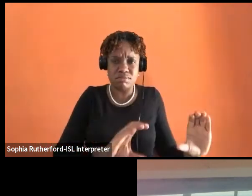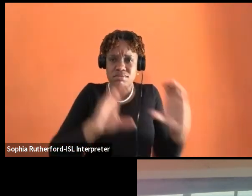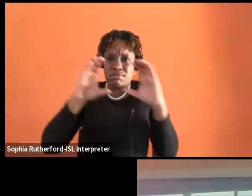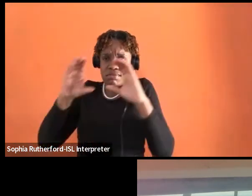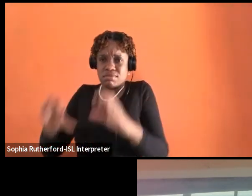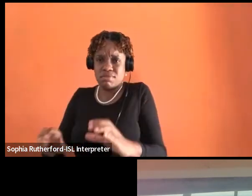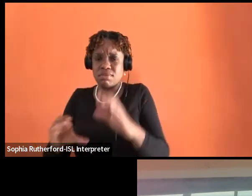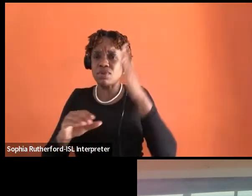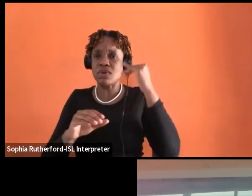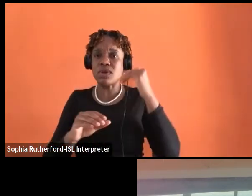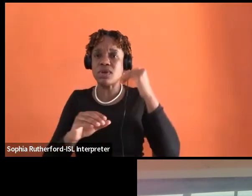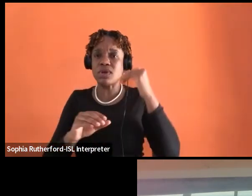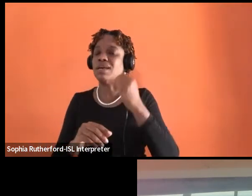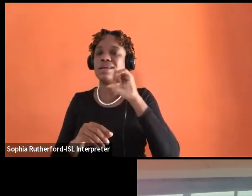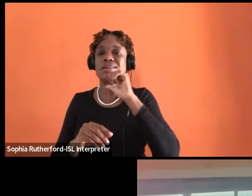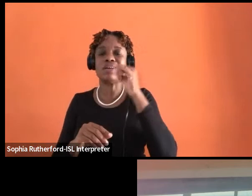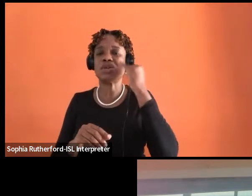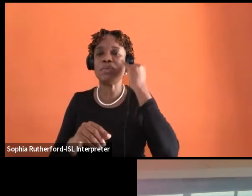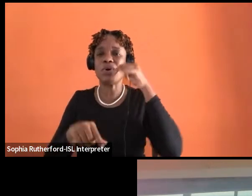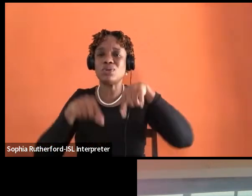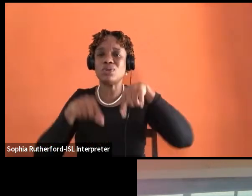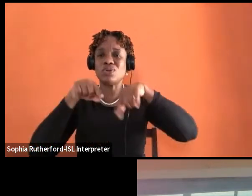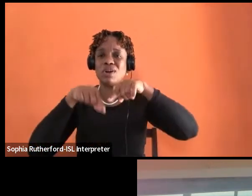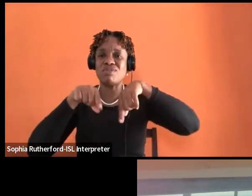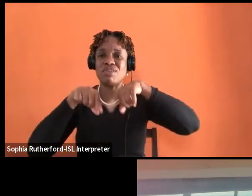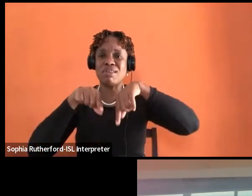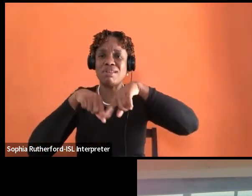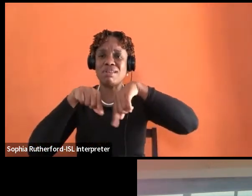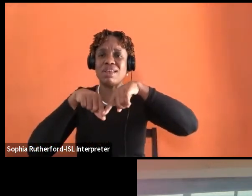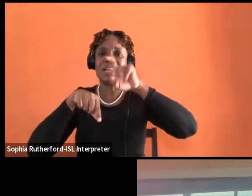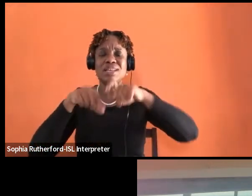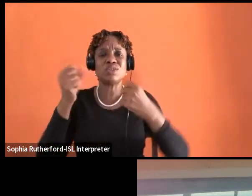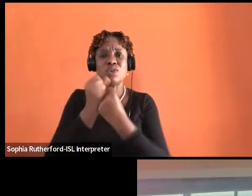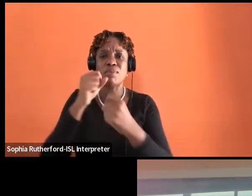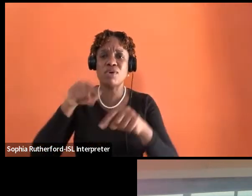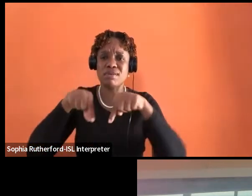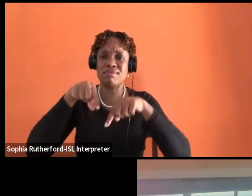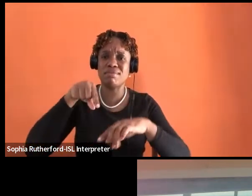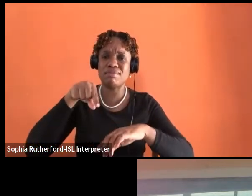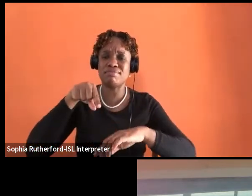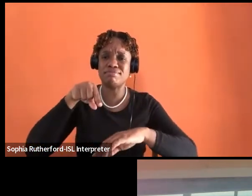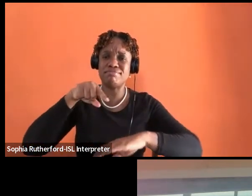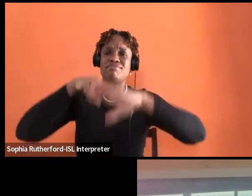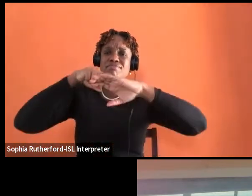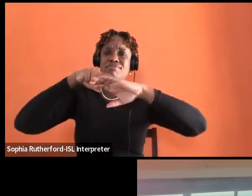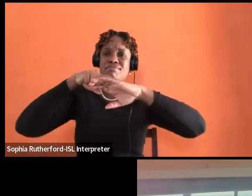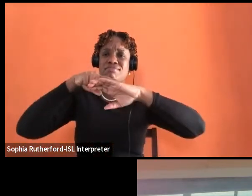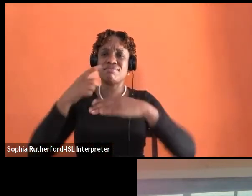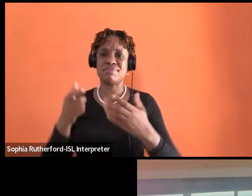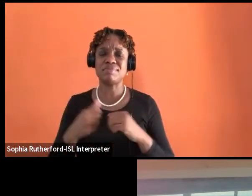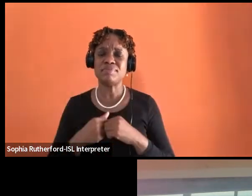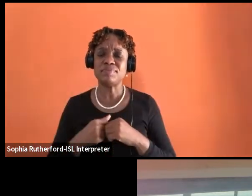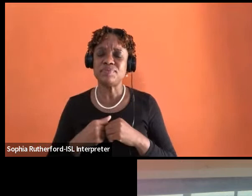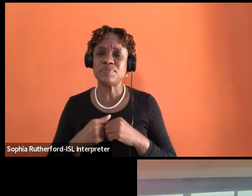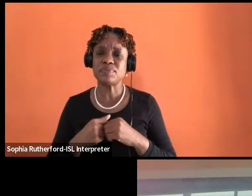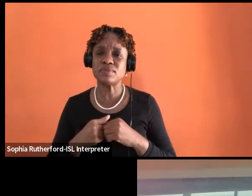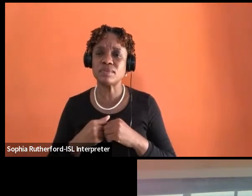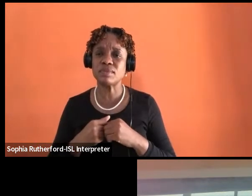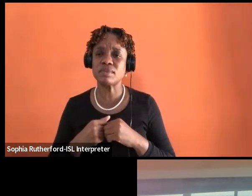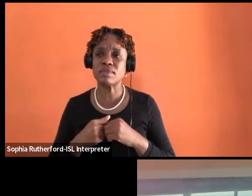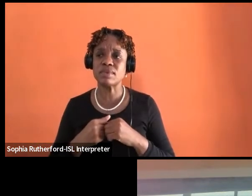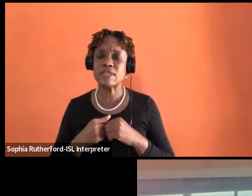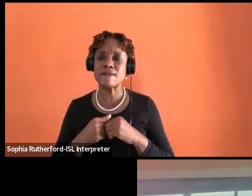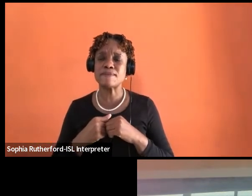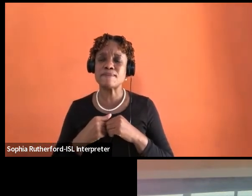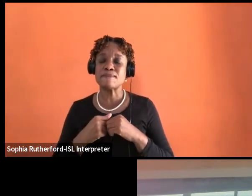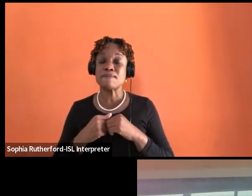not supposed to be hanging. They need to be supported. And if I didn't get some of the education I